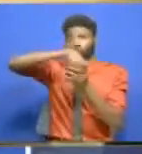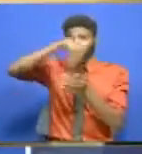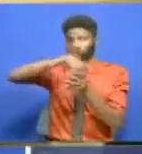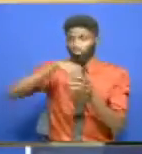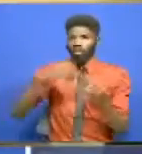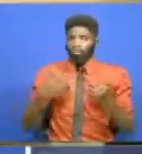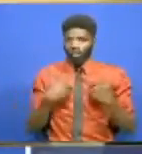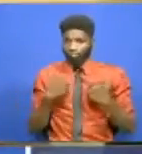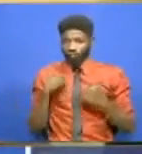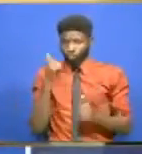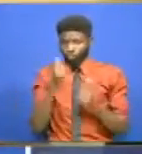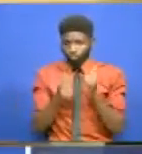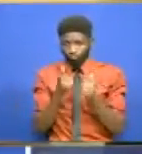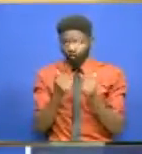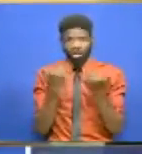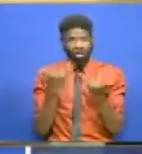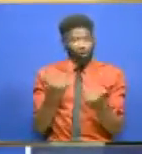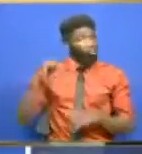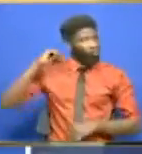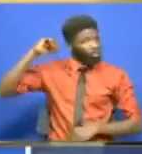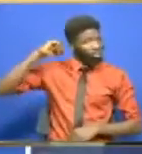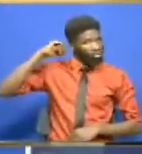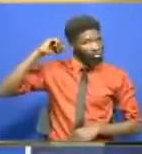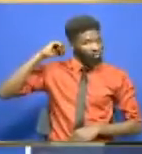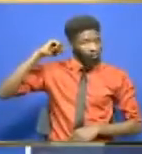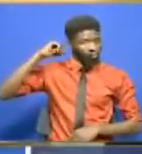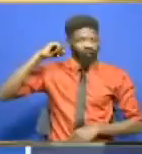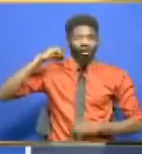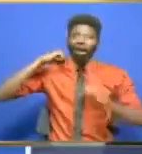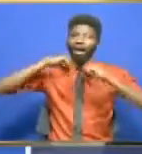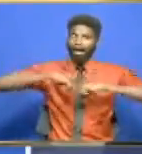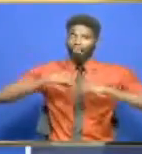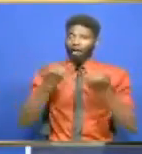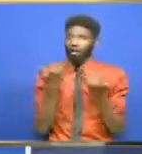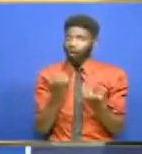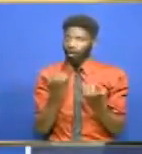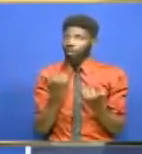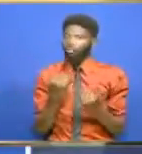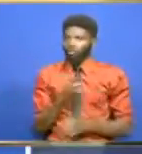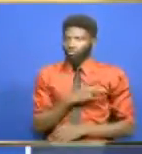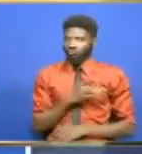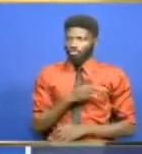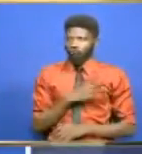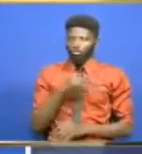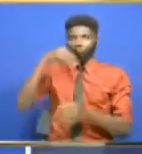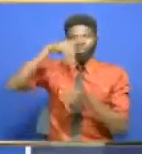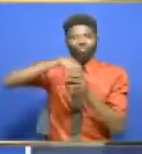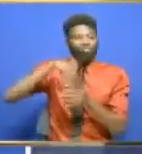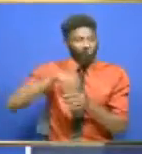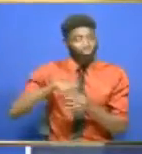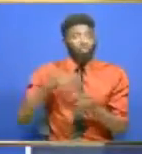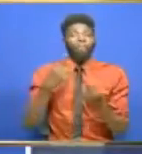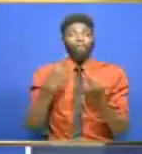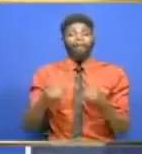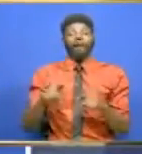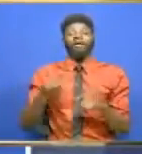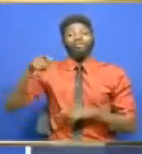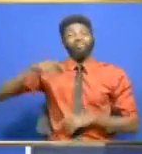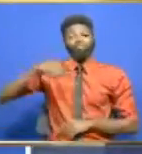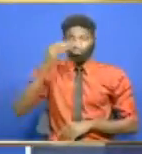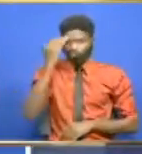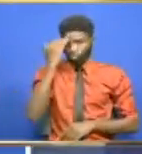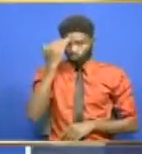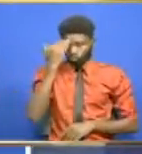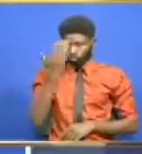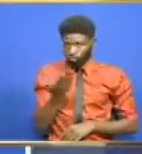feared in our political arrangement as at now, then what you need to know is that Omboko is next to you and Nthorema is on